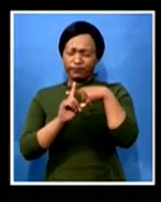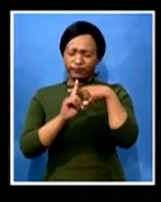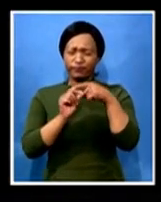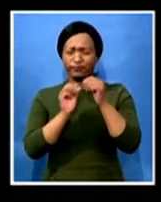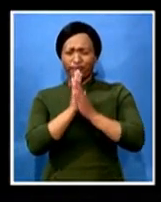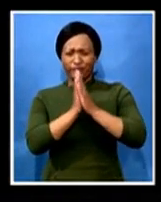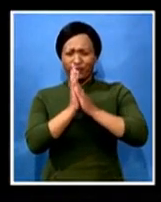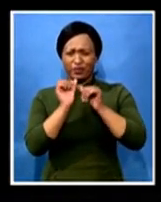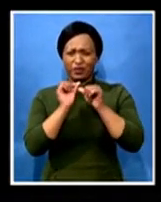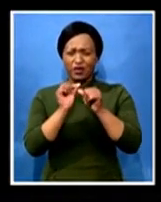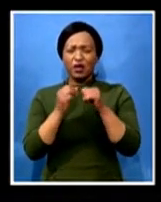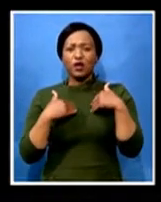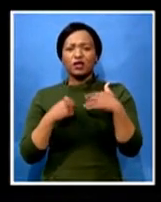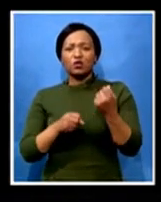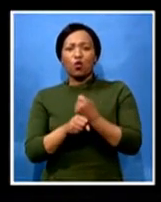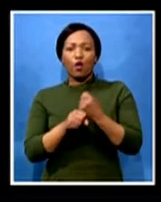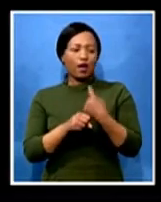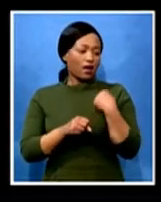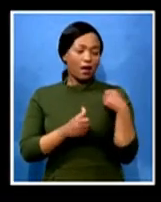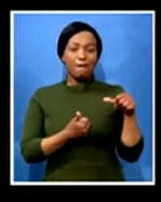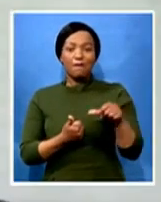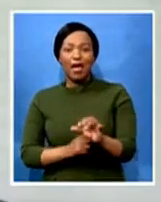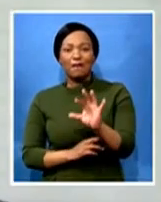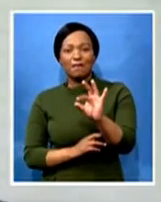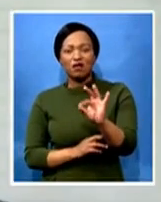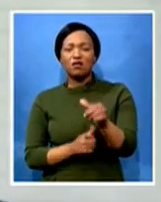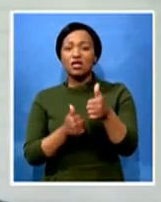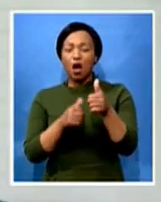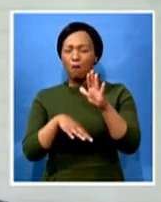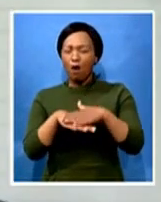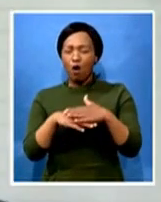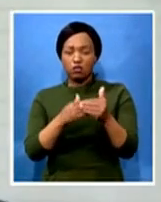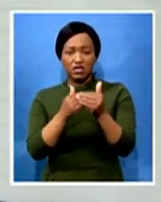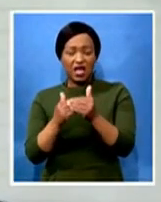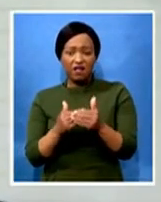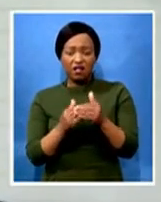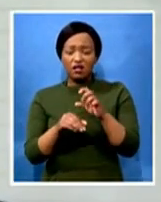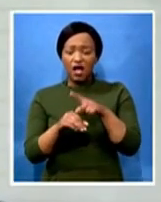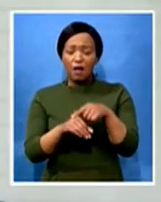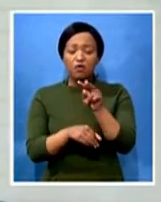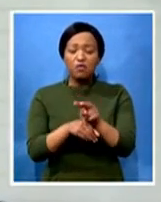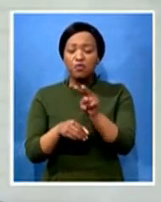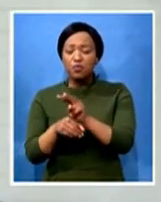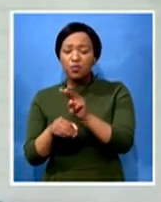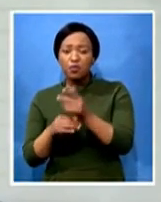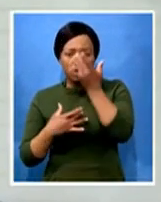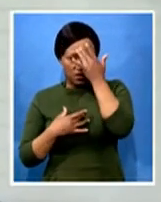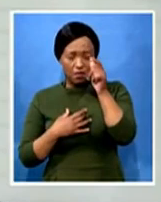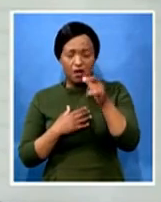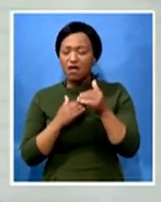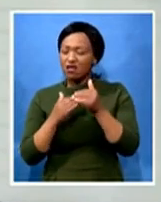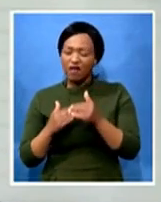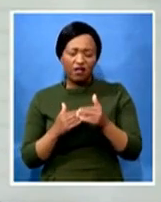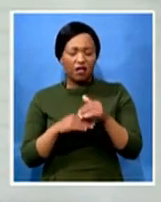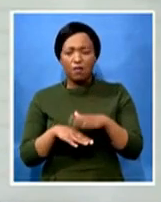and is now much more cautious when treating patients. One would think now that I've gone through the process